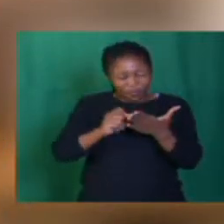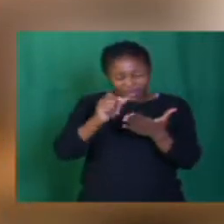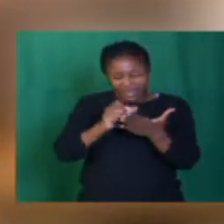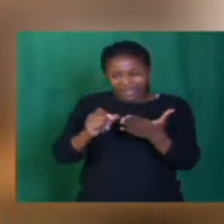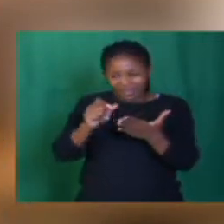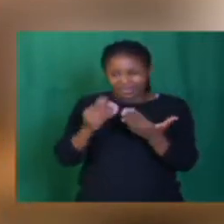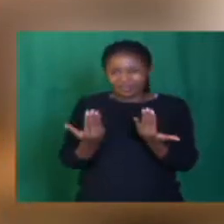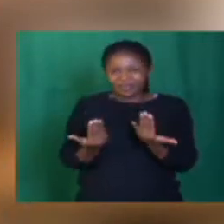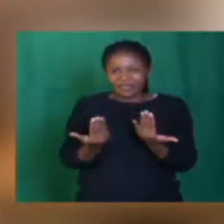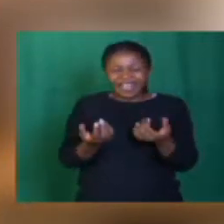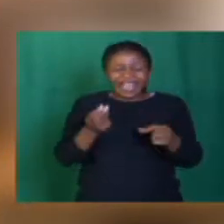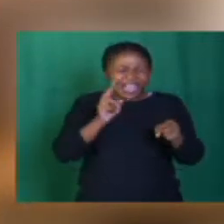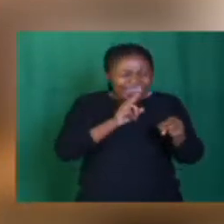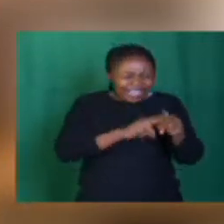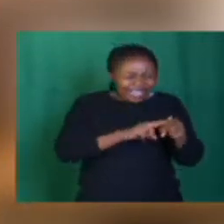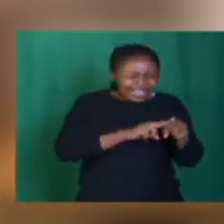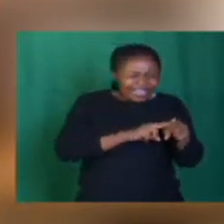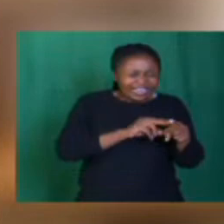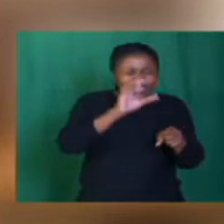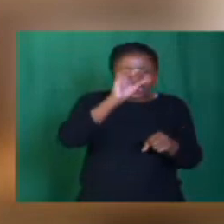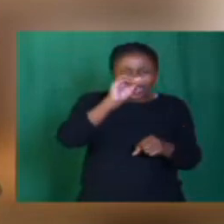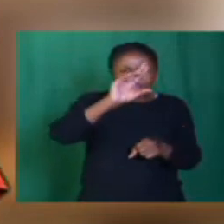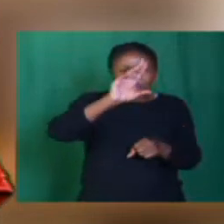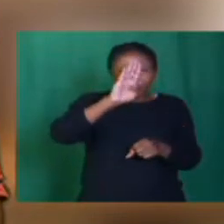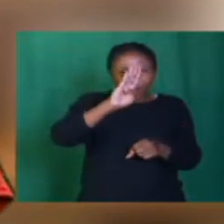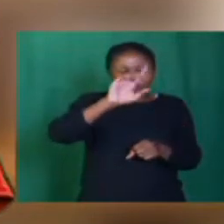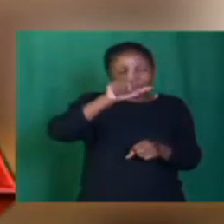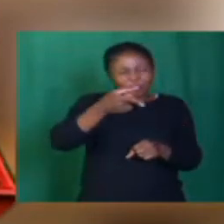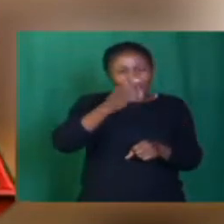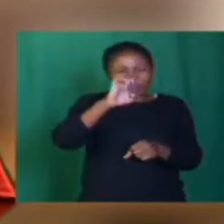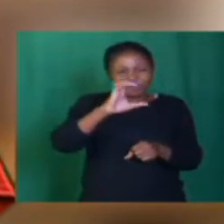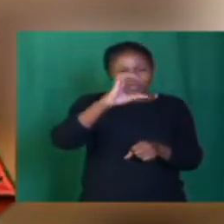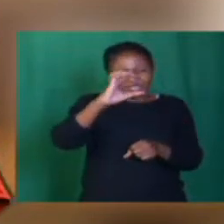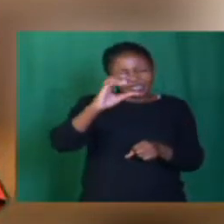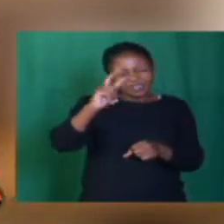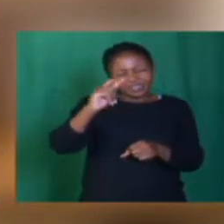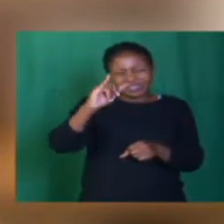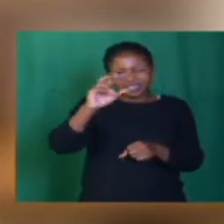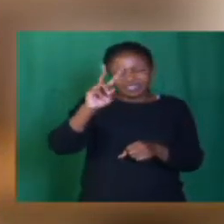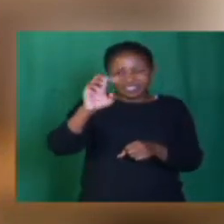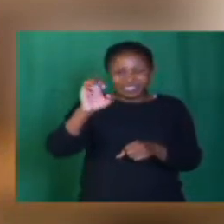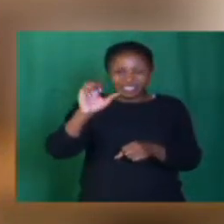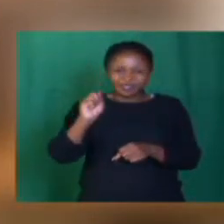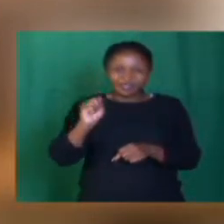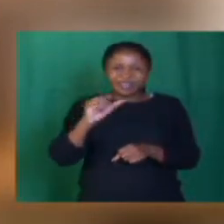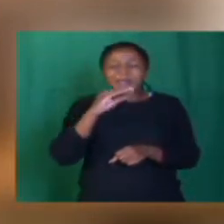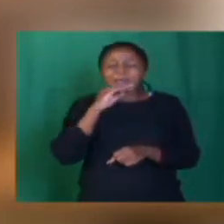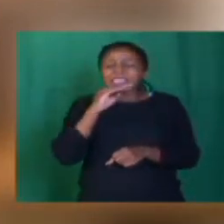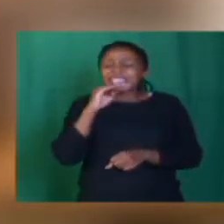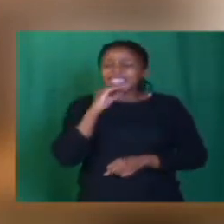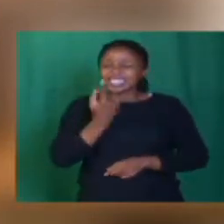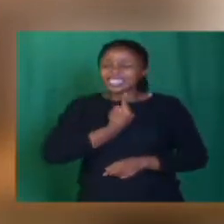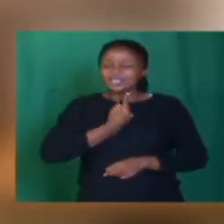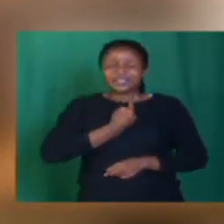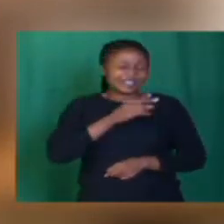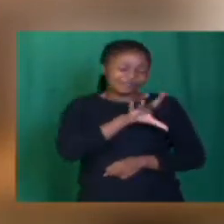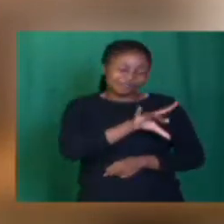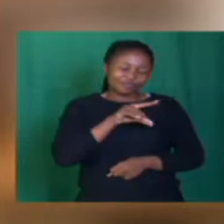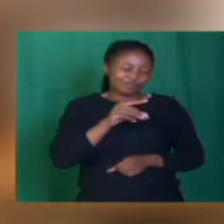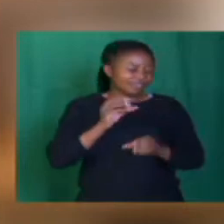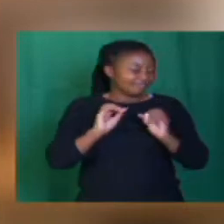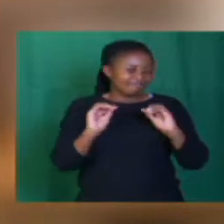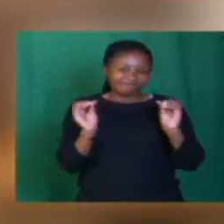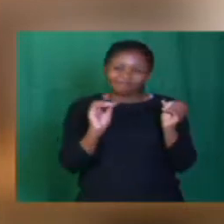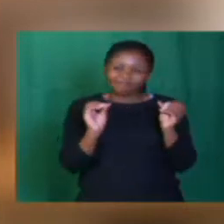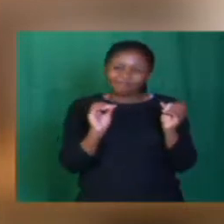is objective. It is voiceless. That is what you are presenting. You present what? Facts